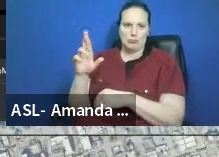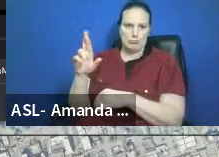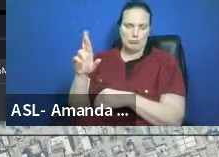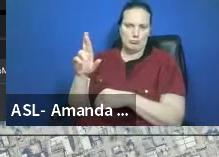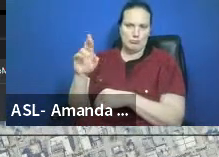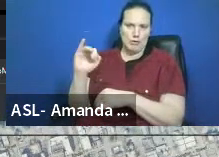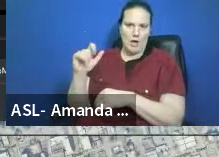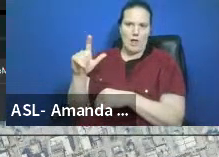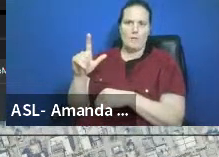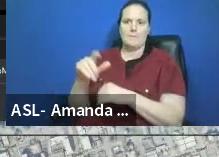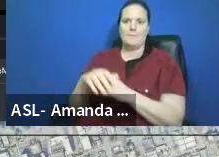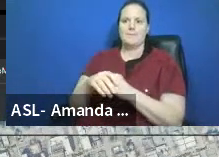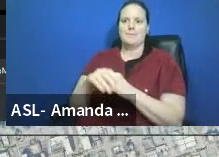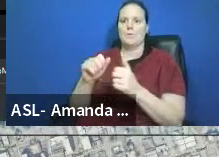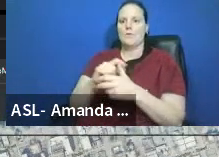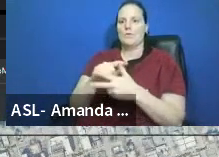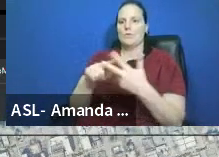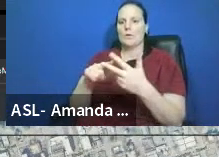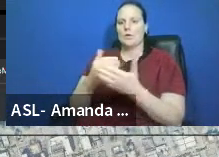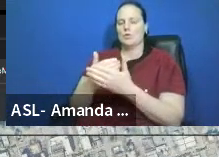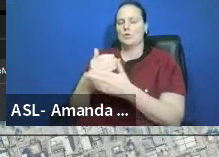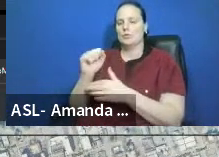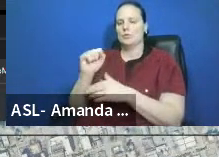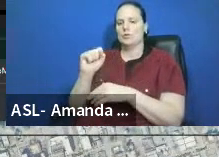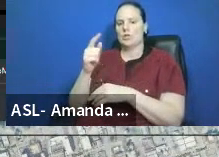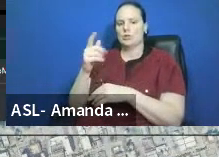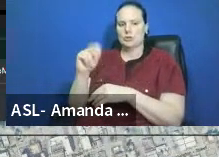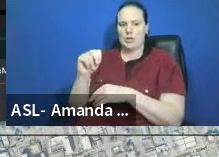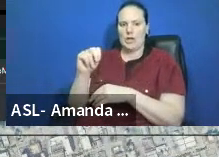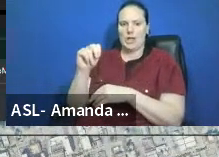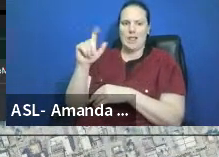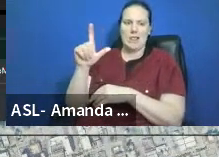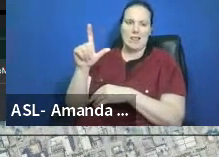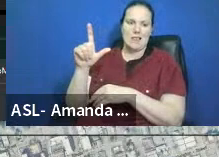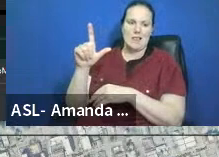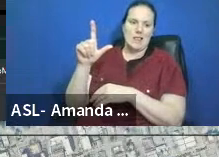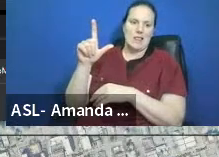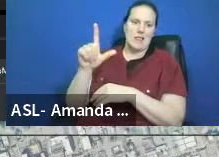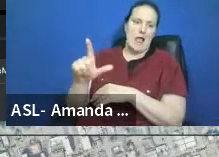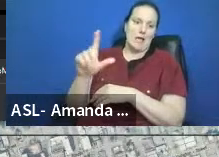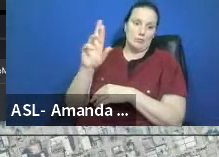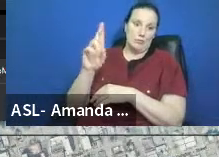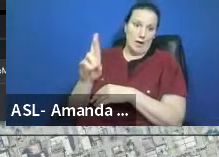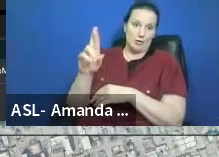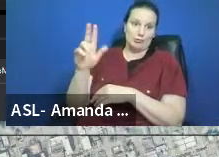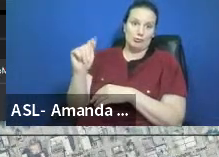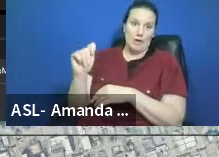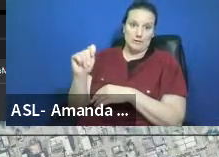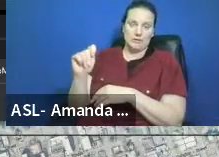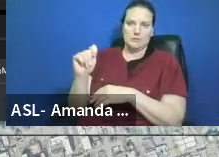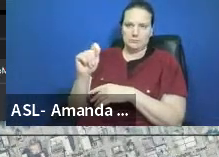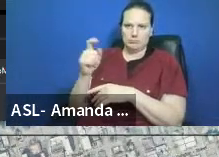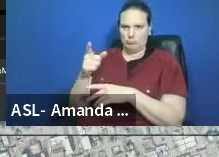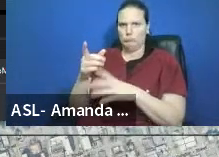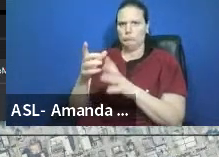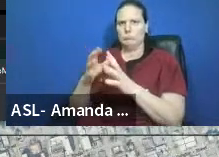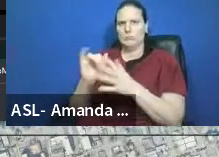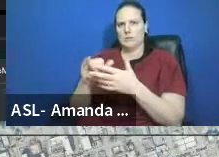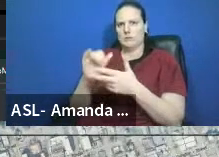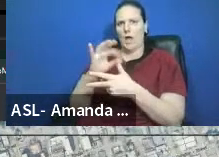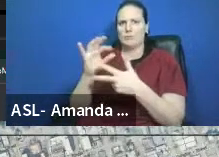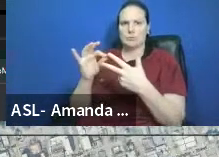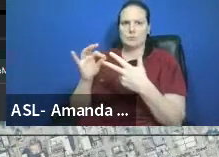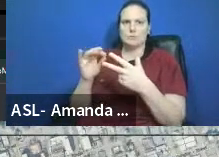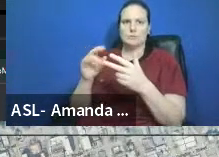new stations. So light rail transit, again, as Ray mentioned, in this option shown here,